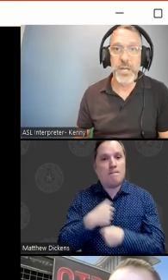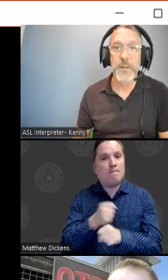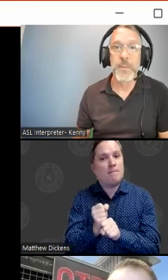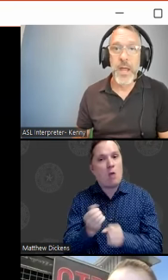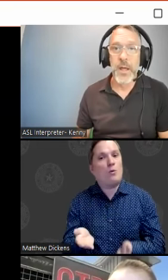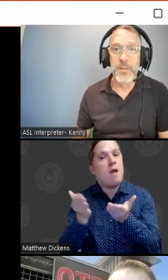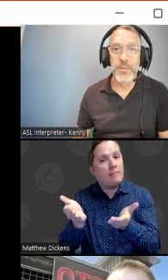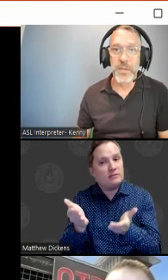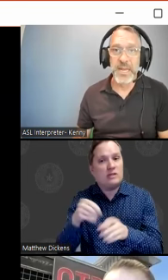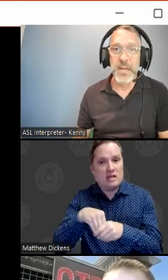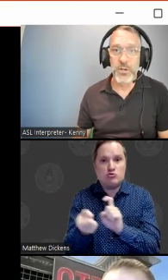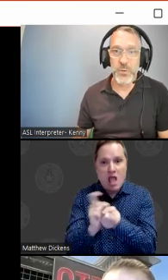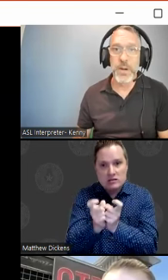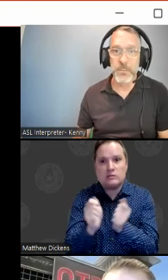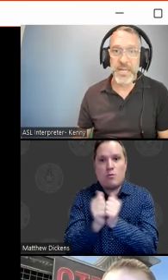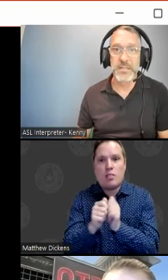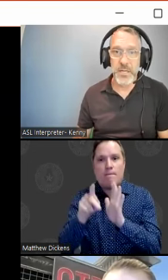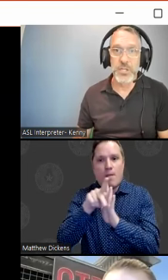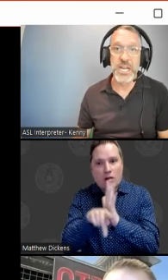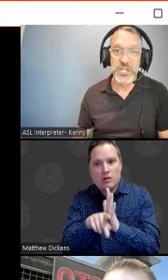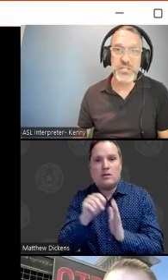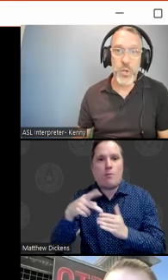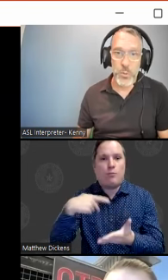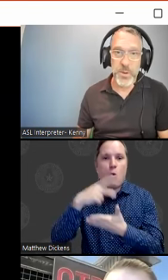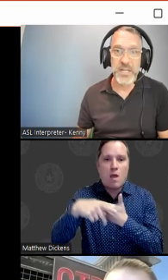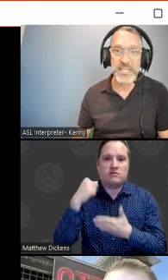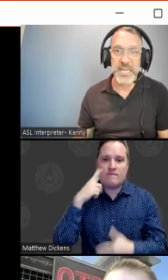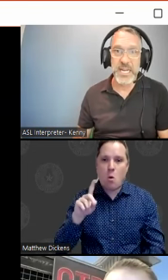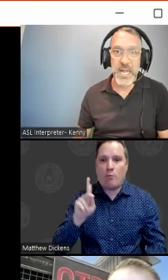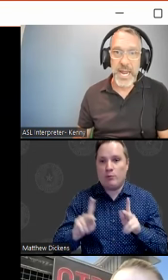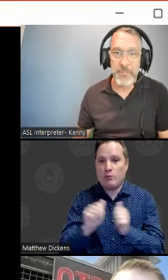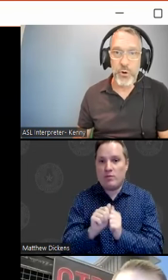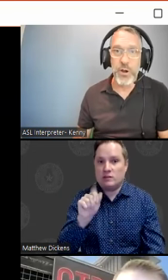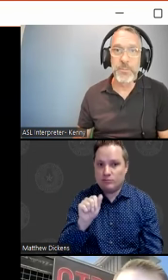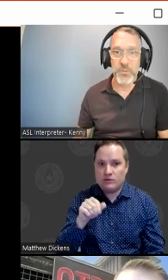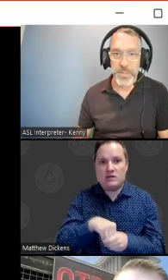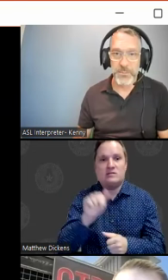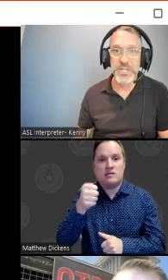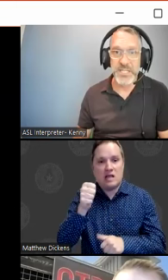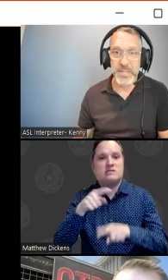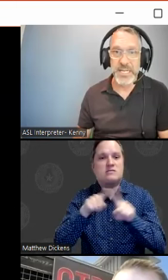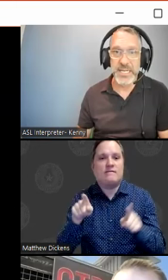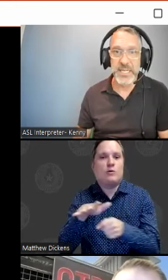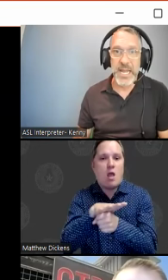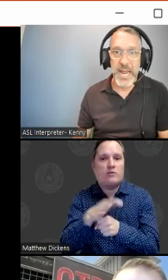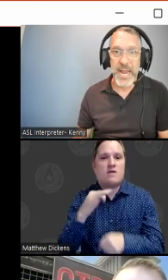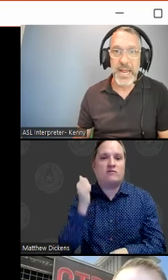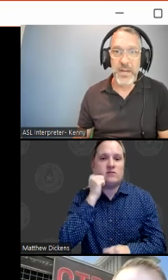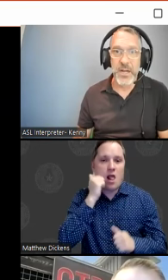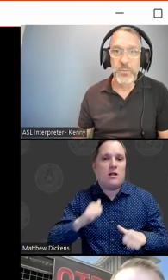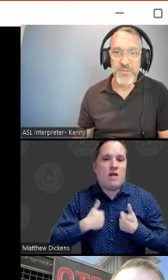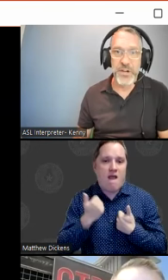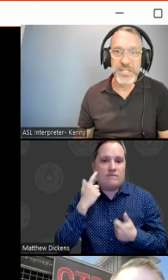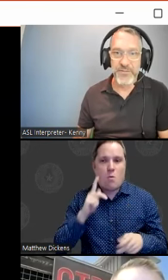lives. The committee also recommends changes with policy and programs for people with disabilities,